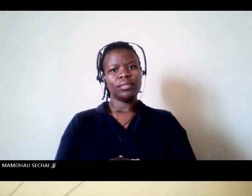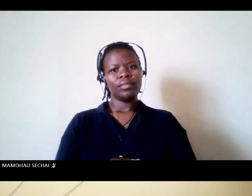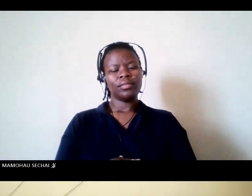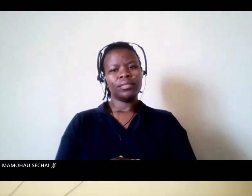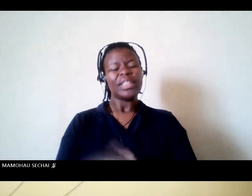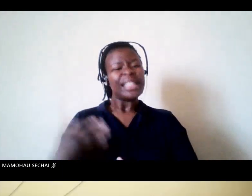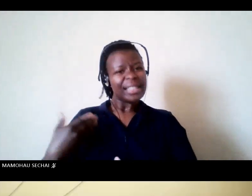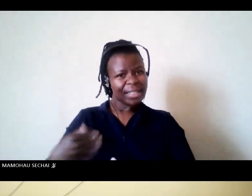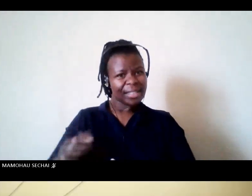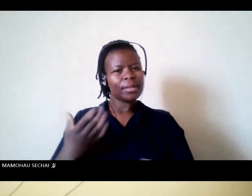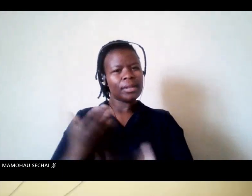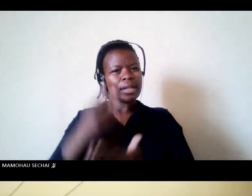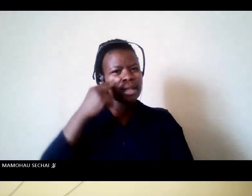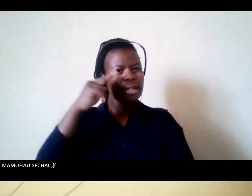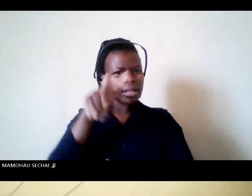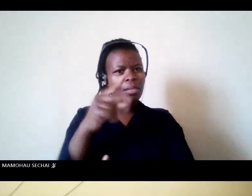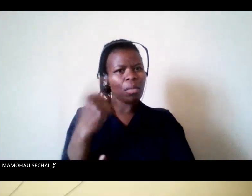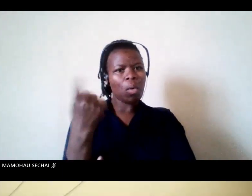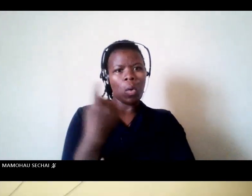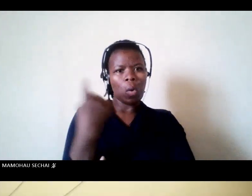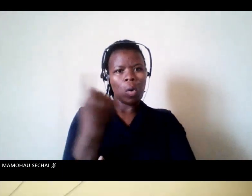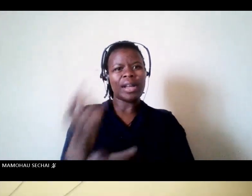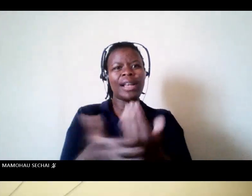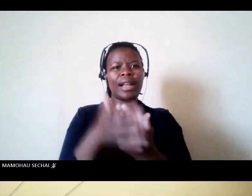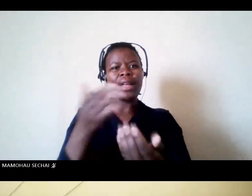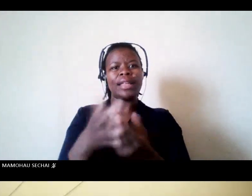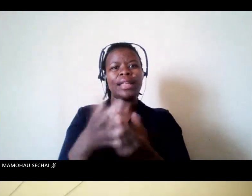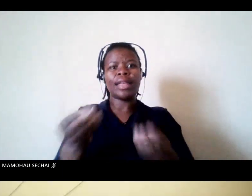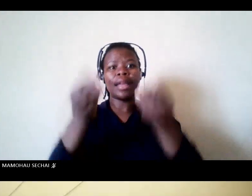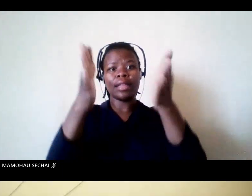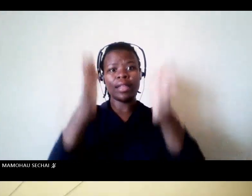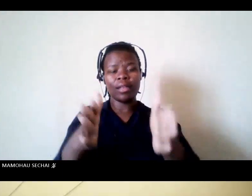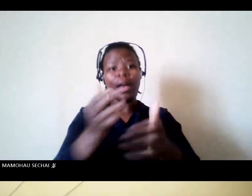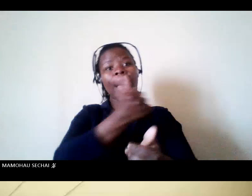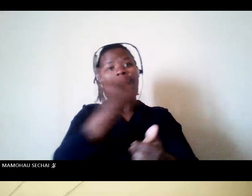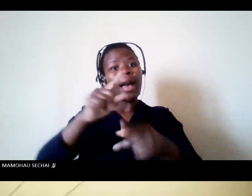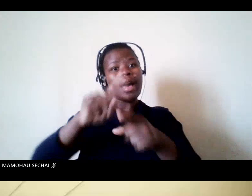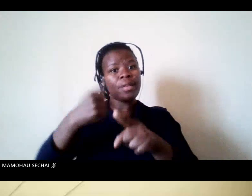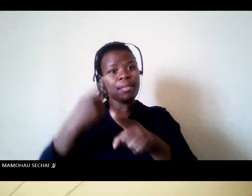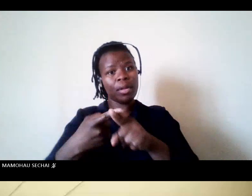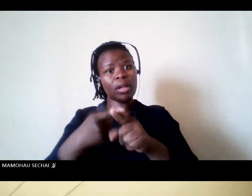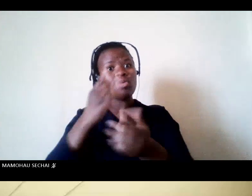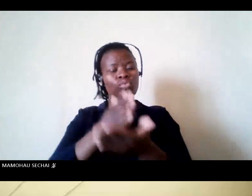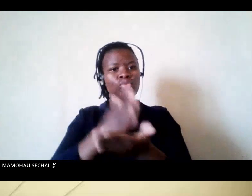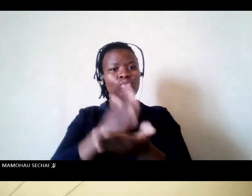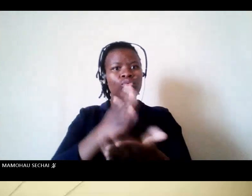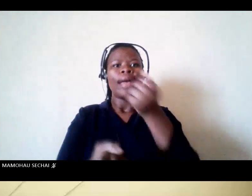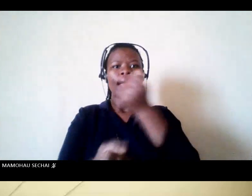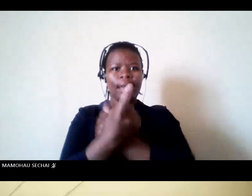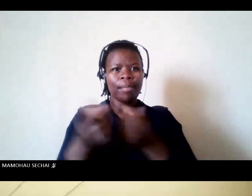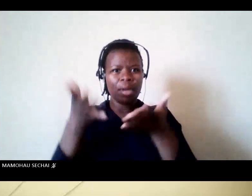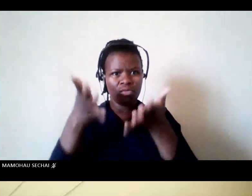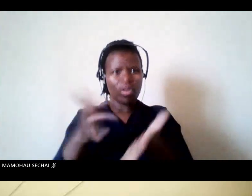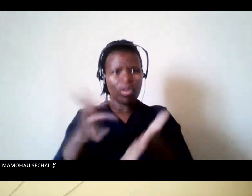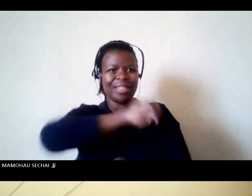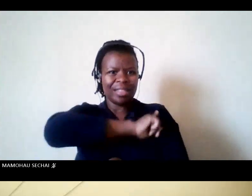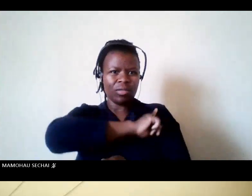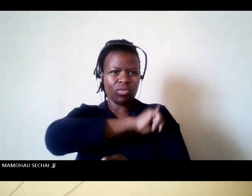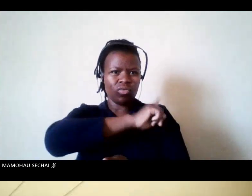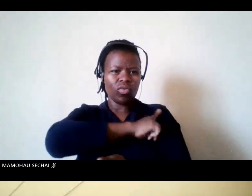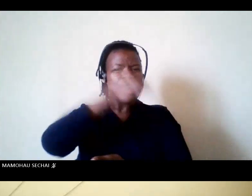to look only at the caregiver, and in some instances it did happen like that. Hence I had to